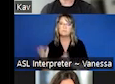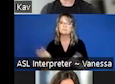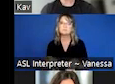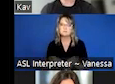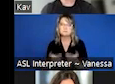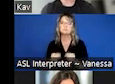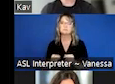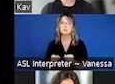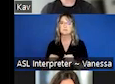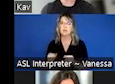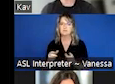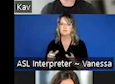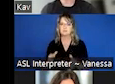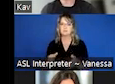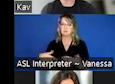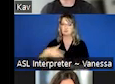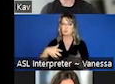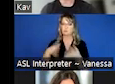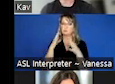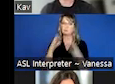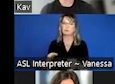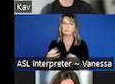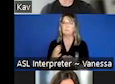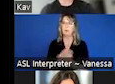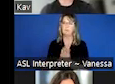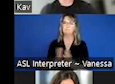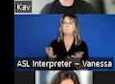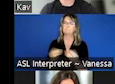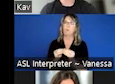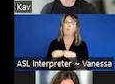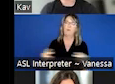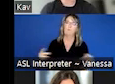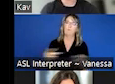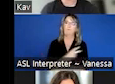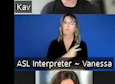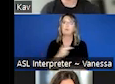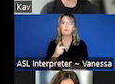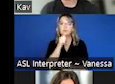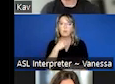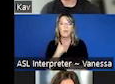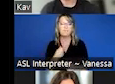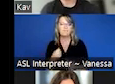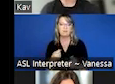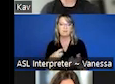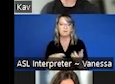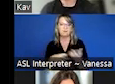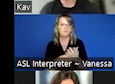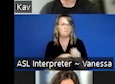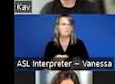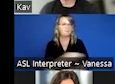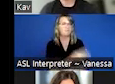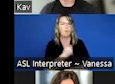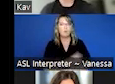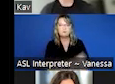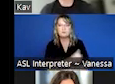then social determinants become even more exacerbated when you don't get vouchers for things like rides to and from any kinds of